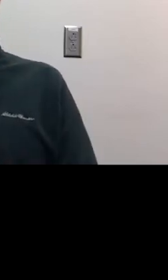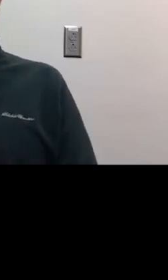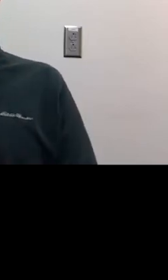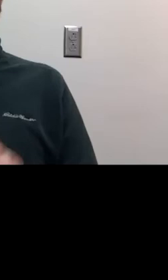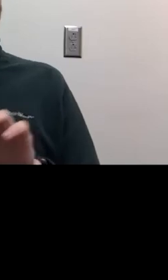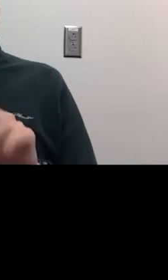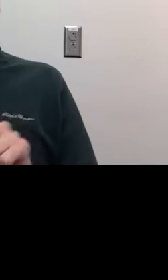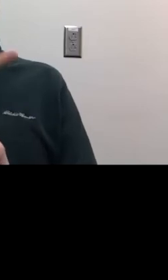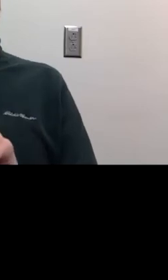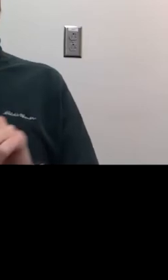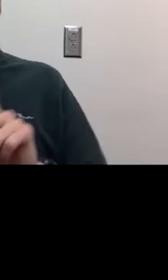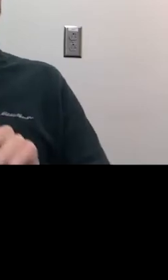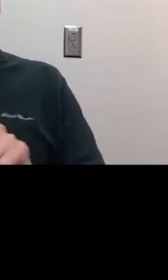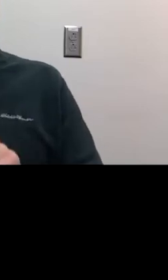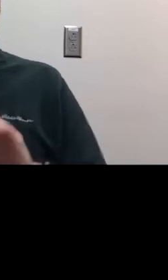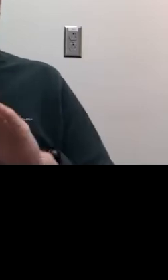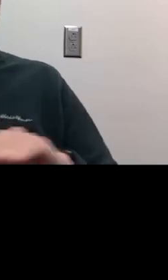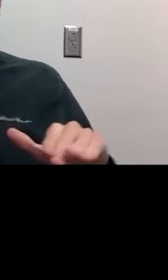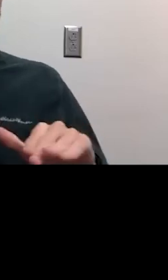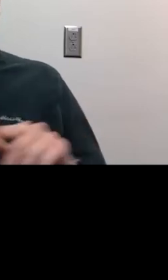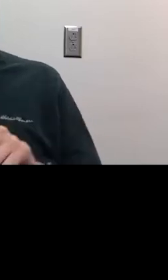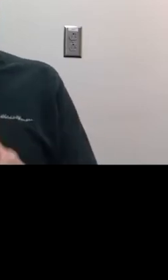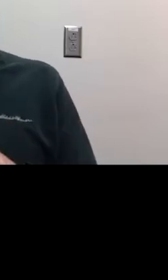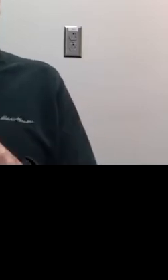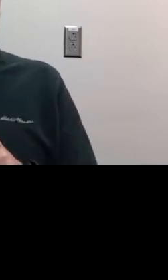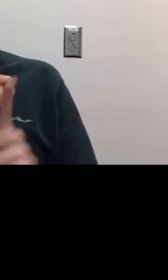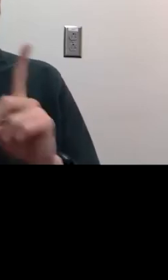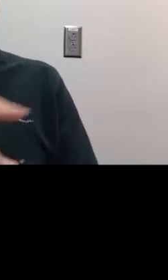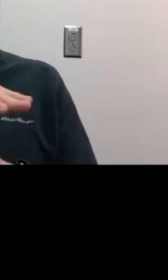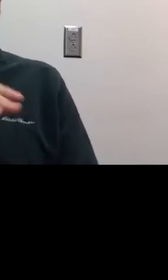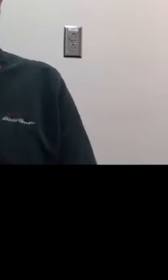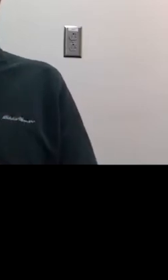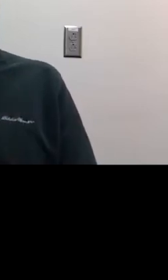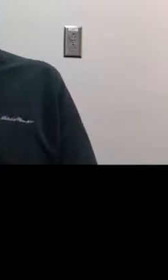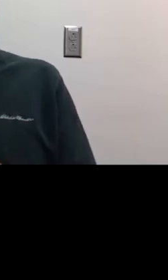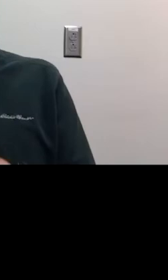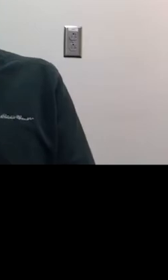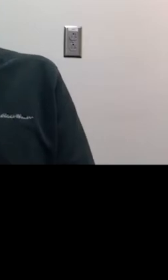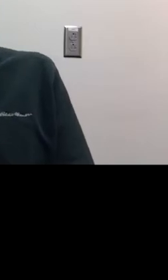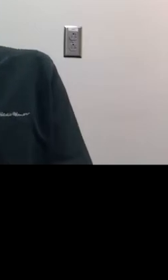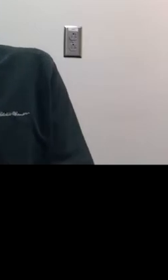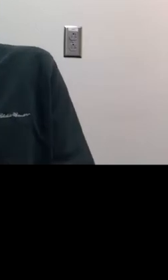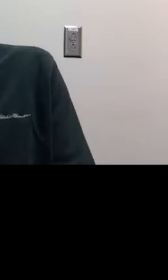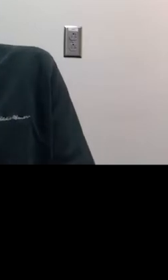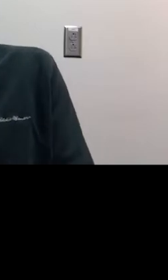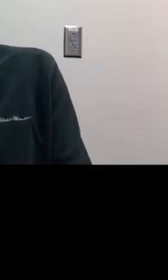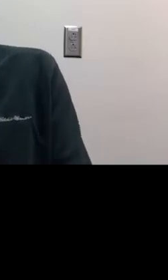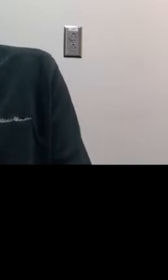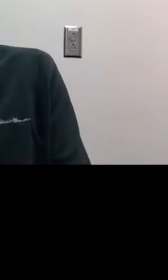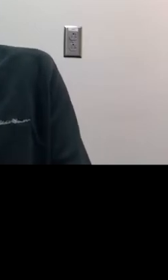in a pediatric specific setting in 2000. We published it in